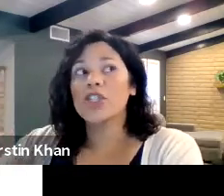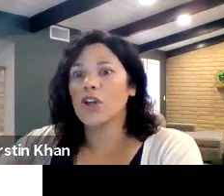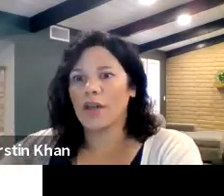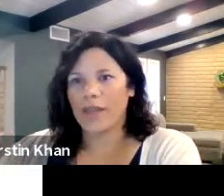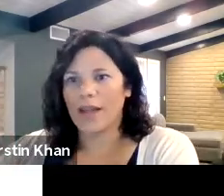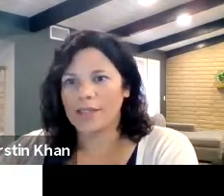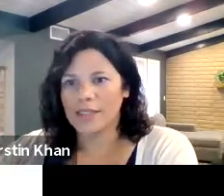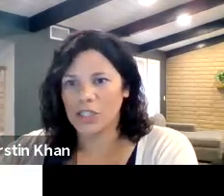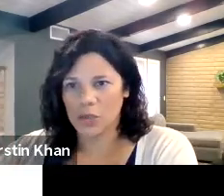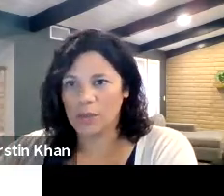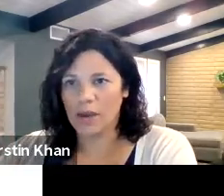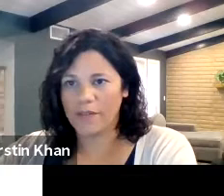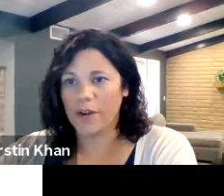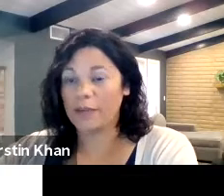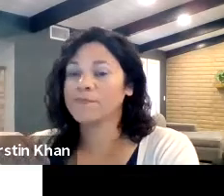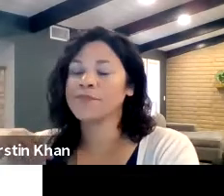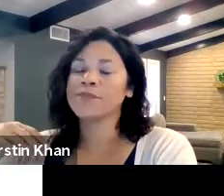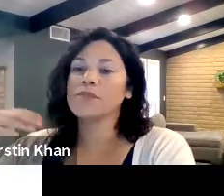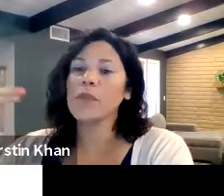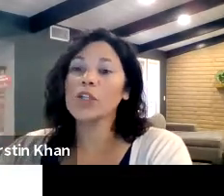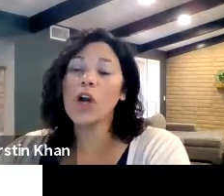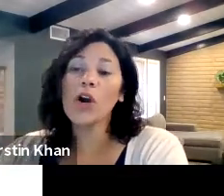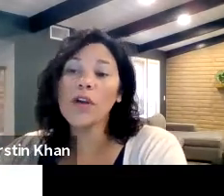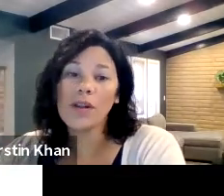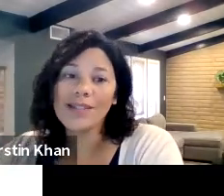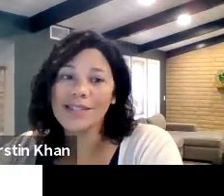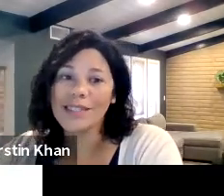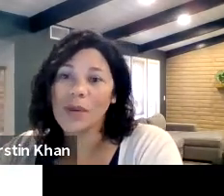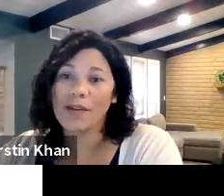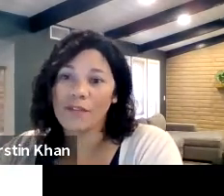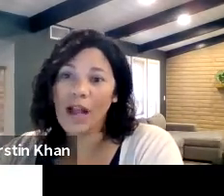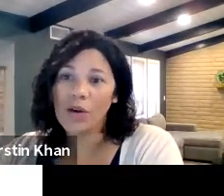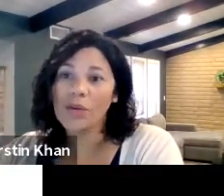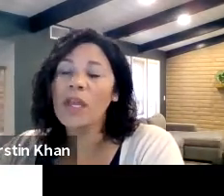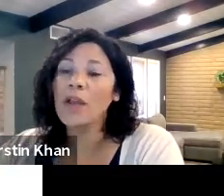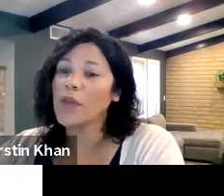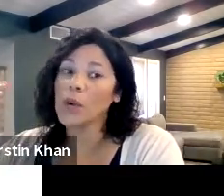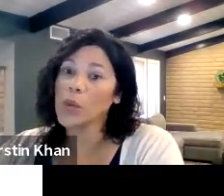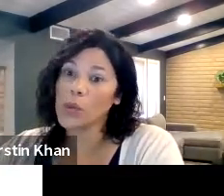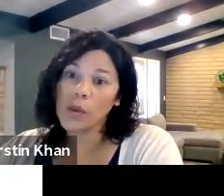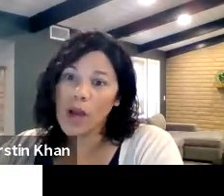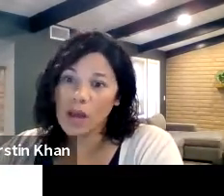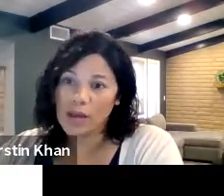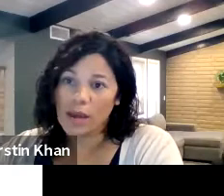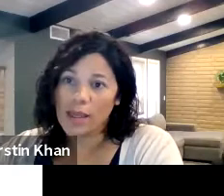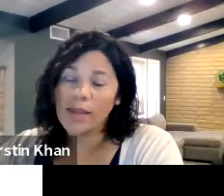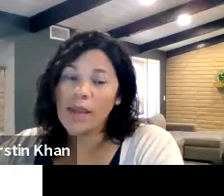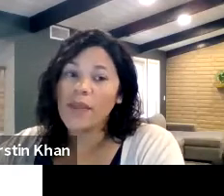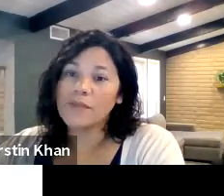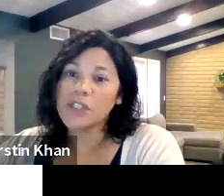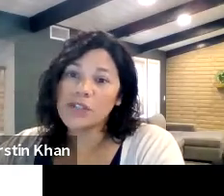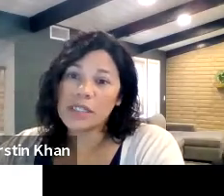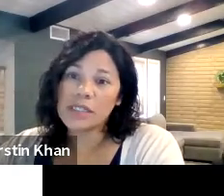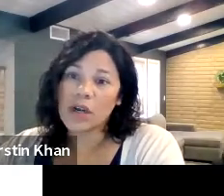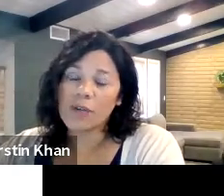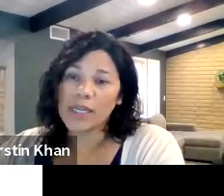of additional online classes should we be offering? Are there classes that we have found that work really well online,